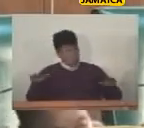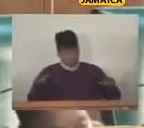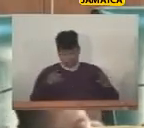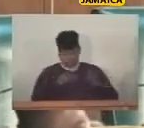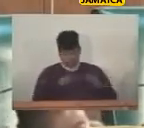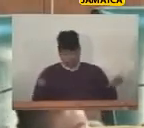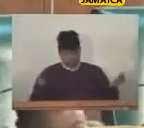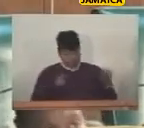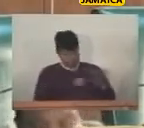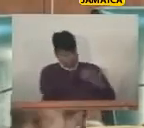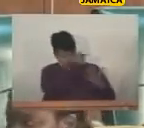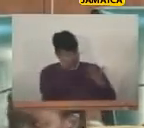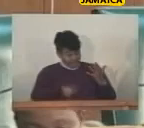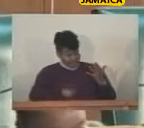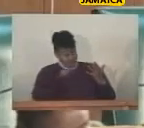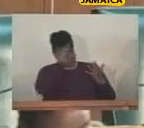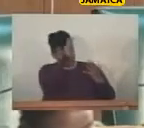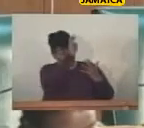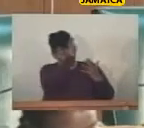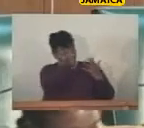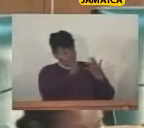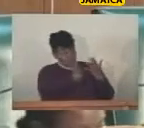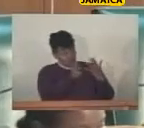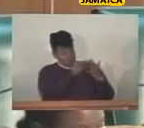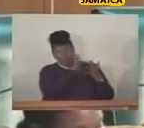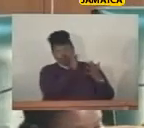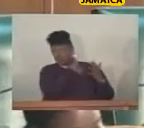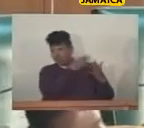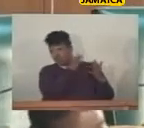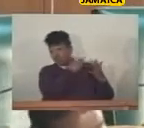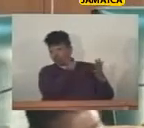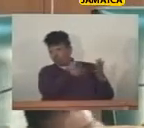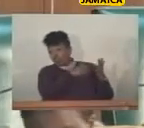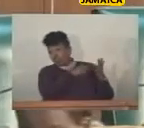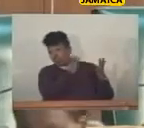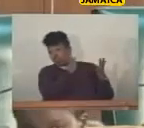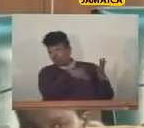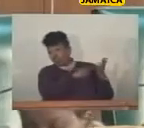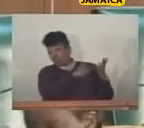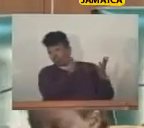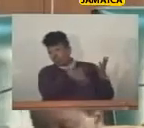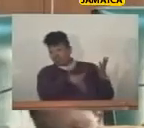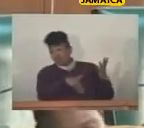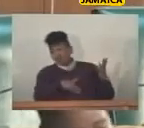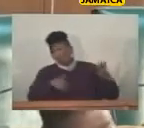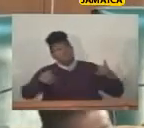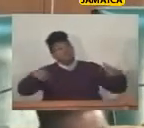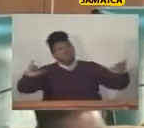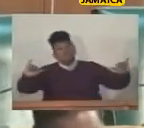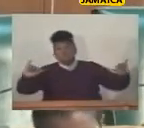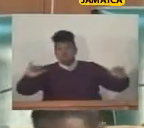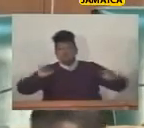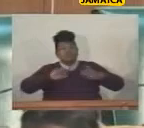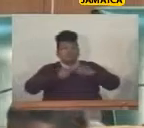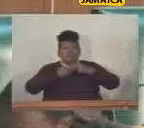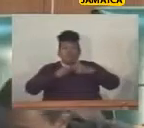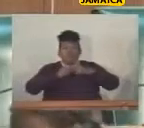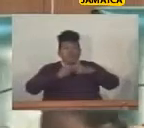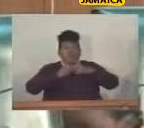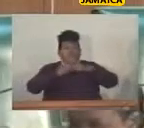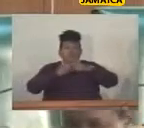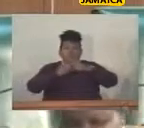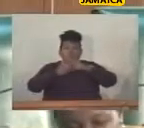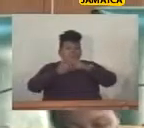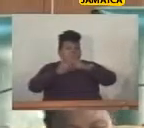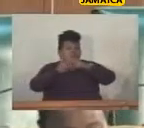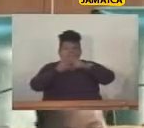address these issues, we are going to be having a continued cycle